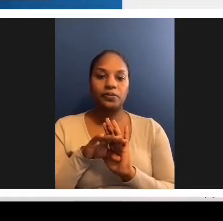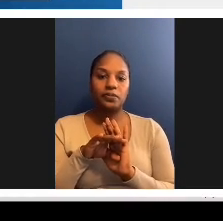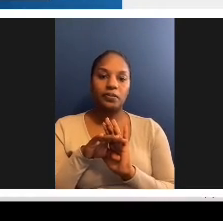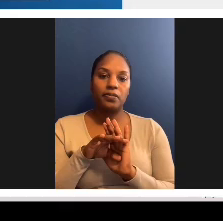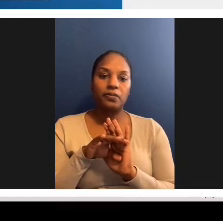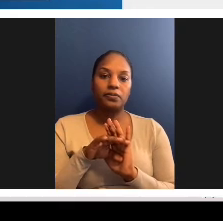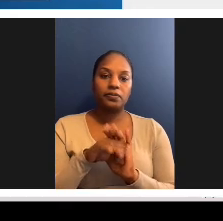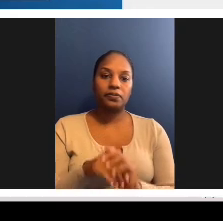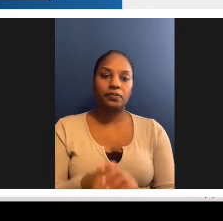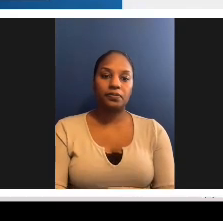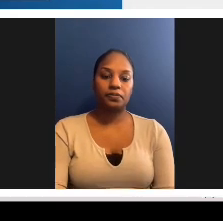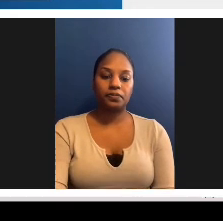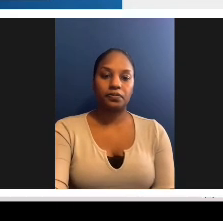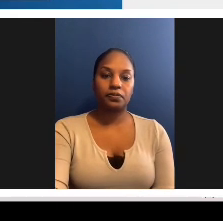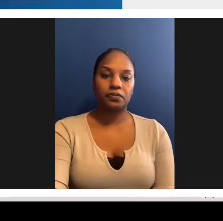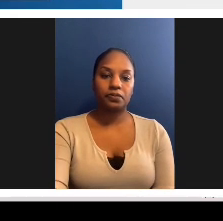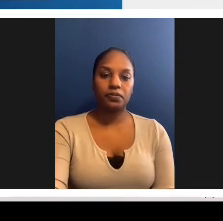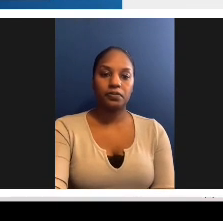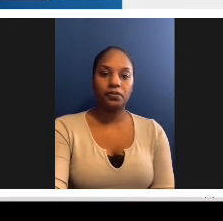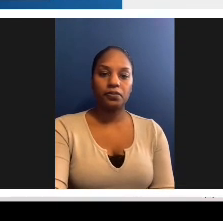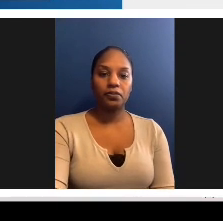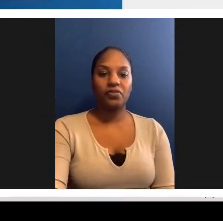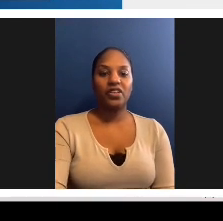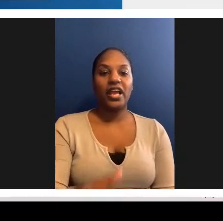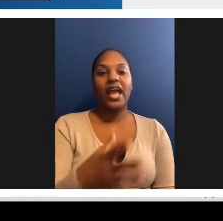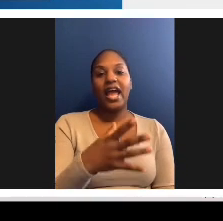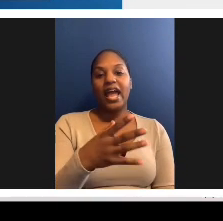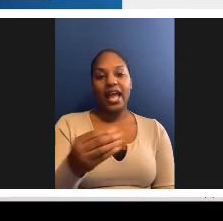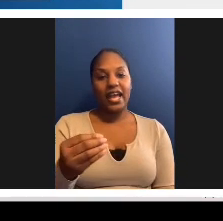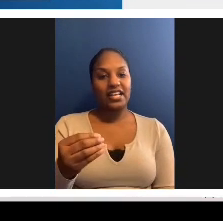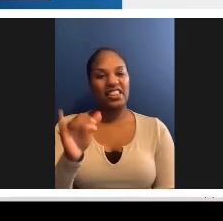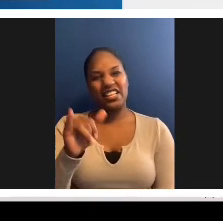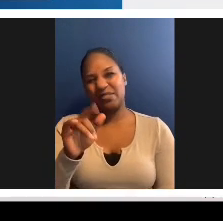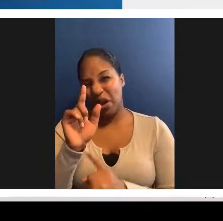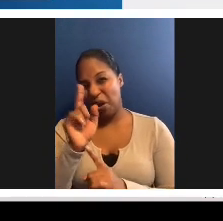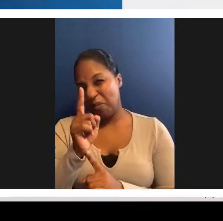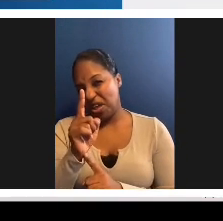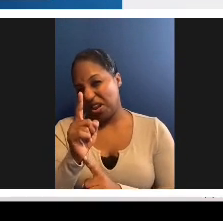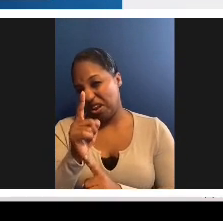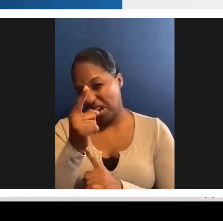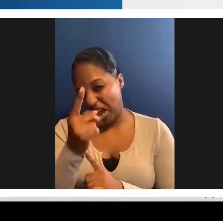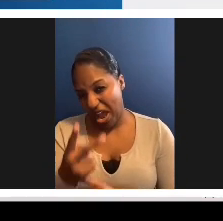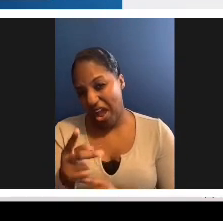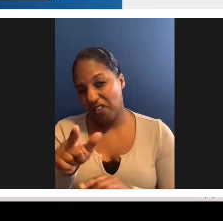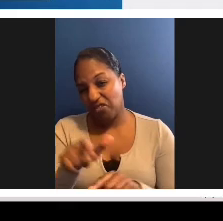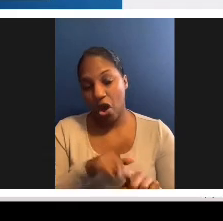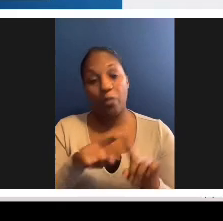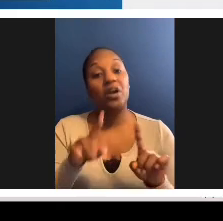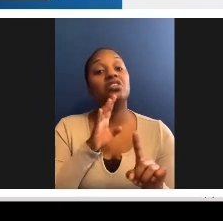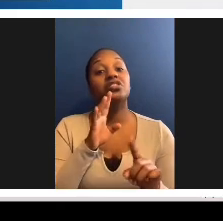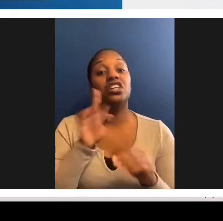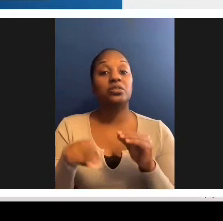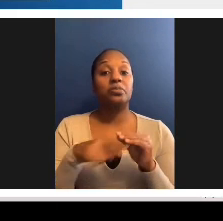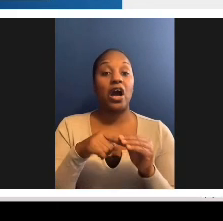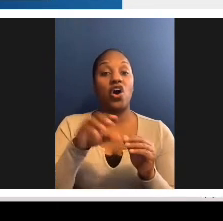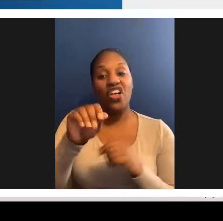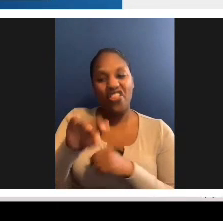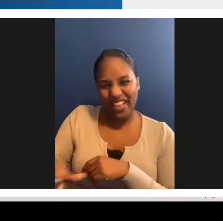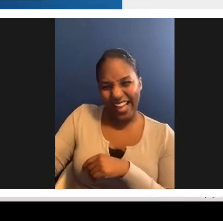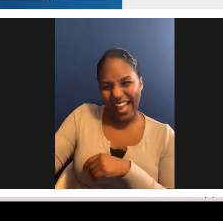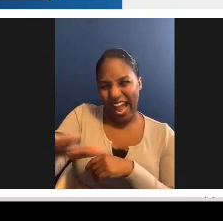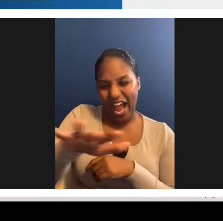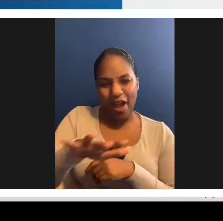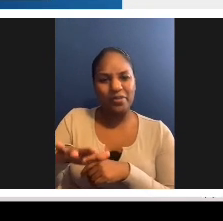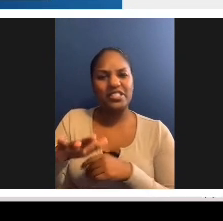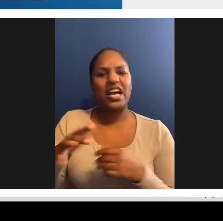Right here, video. The video at the top. That's about 1.5 minutes long, but it does talk about the campus. It has a lot on it